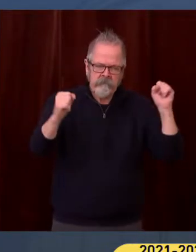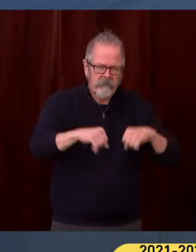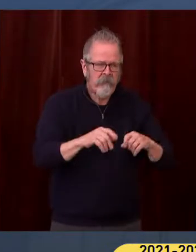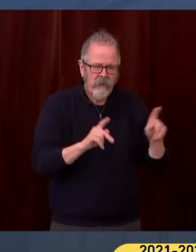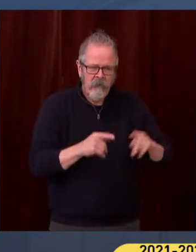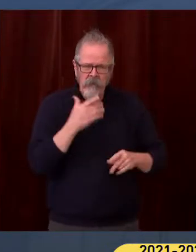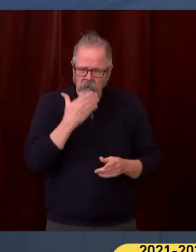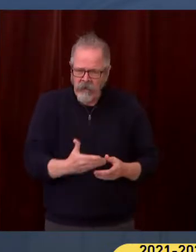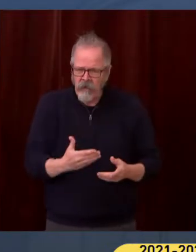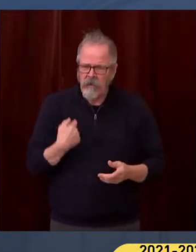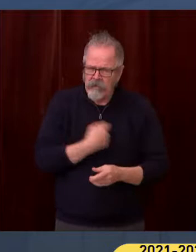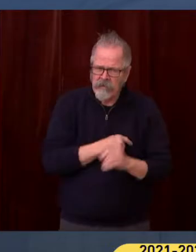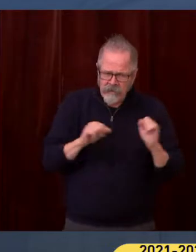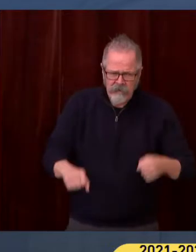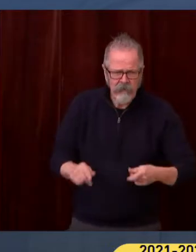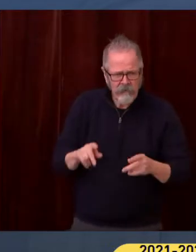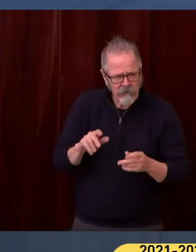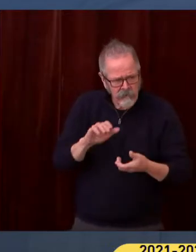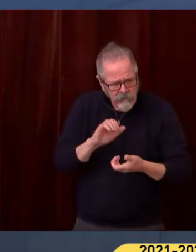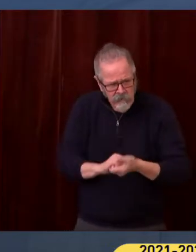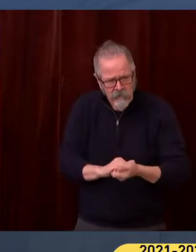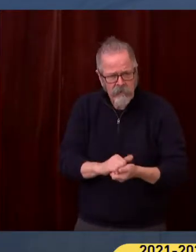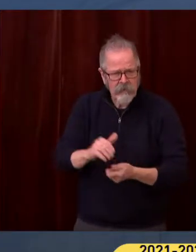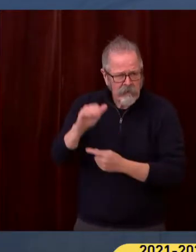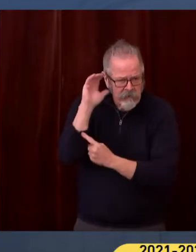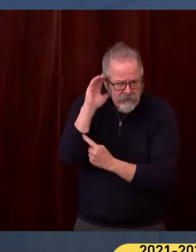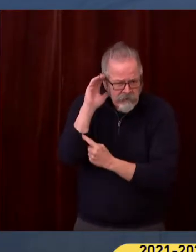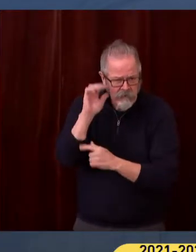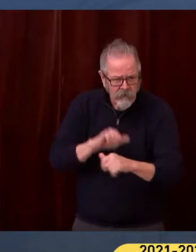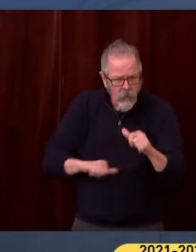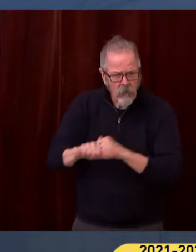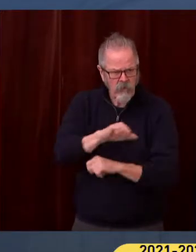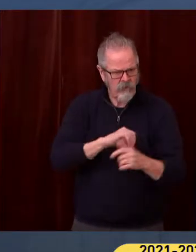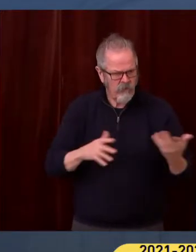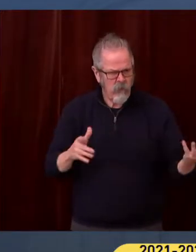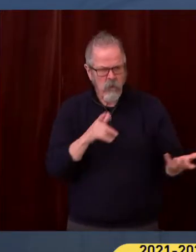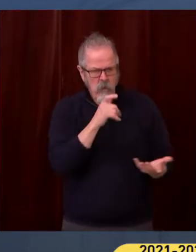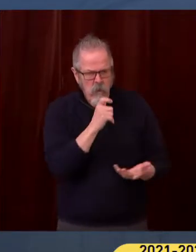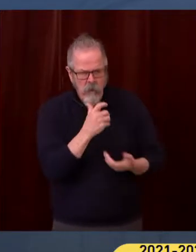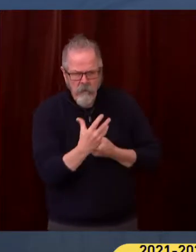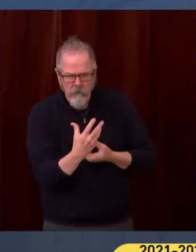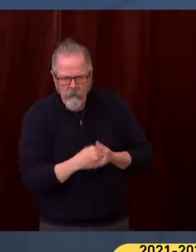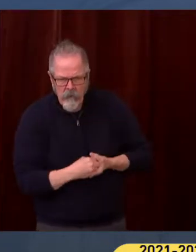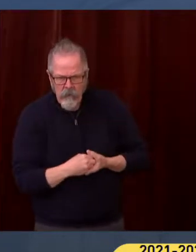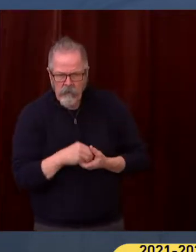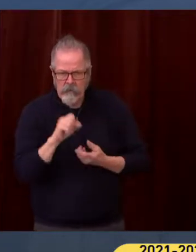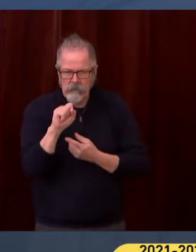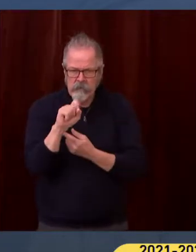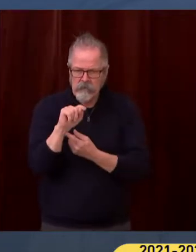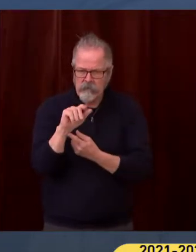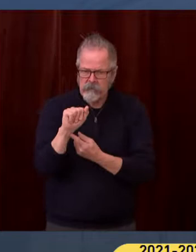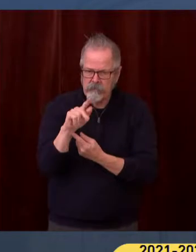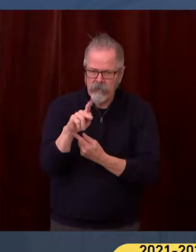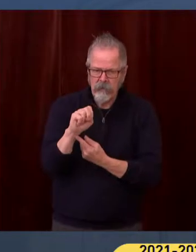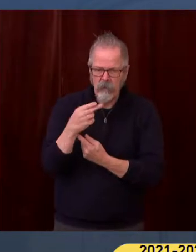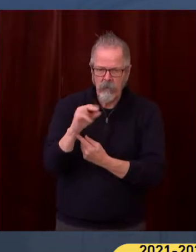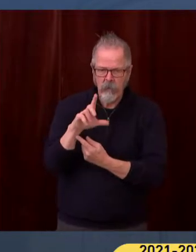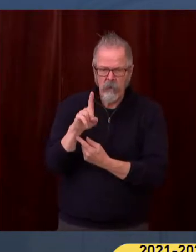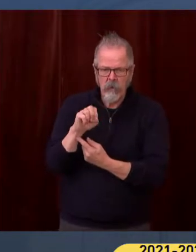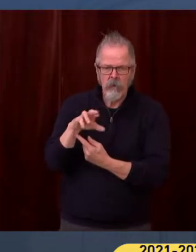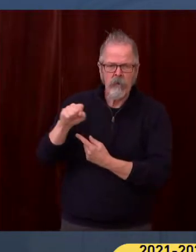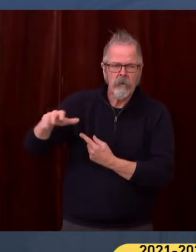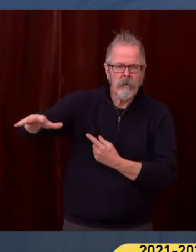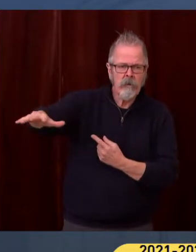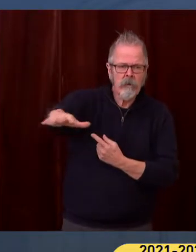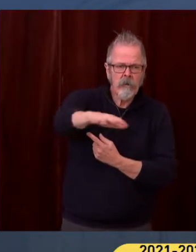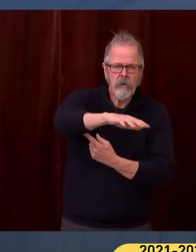closely to the full range of stakeholders and the community and public. And so I think that experience has gone